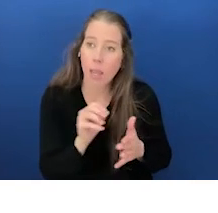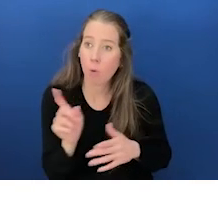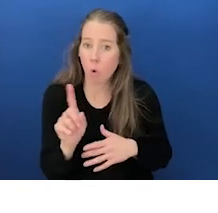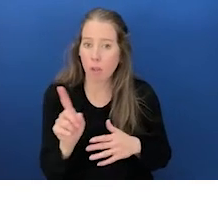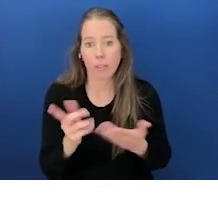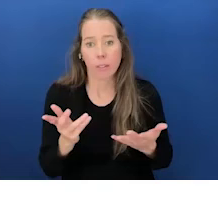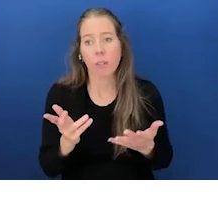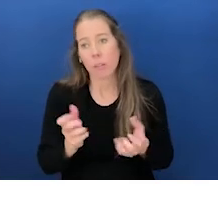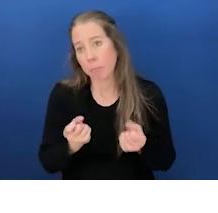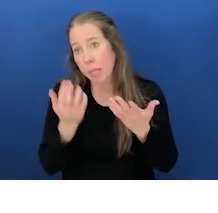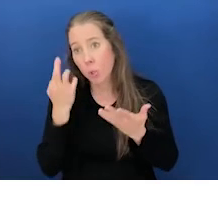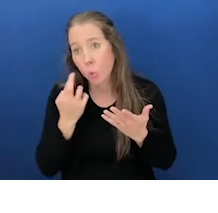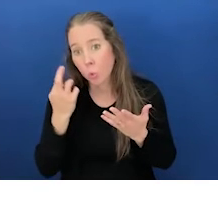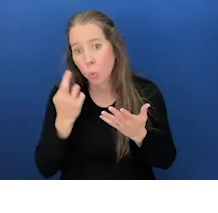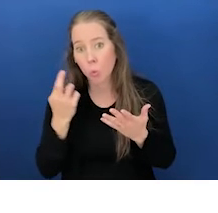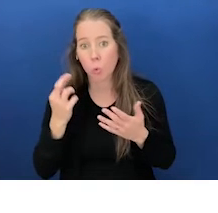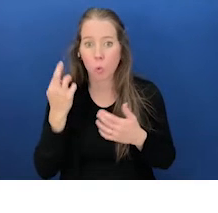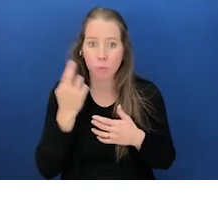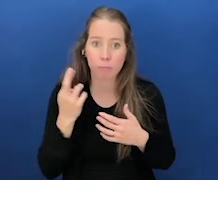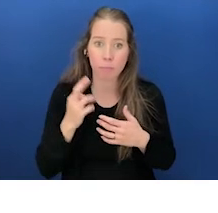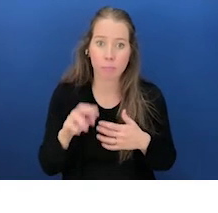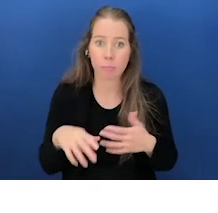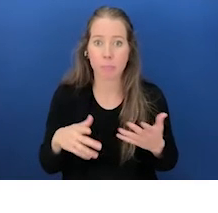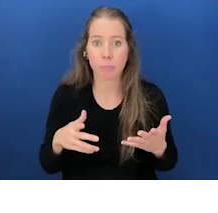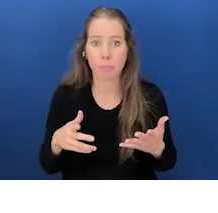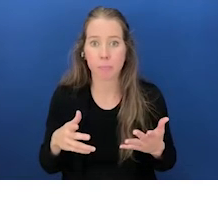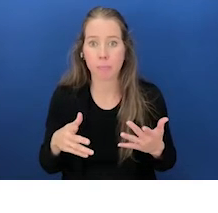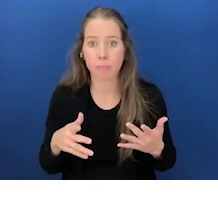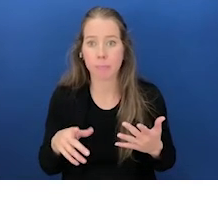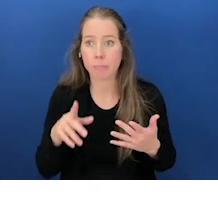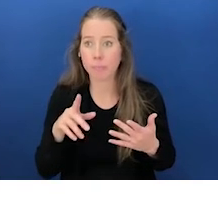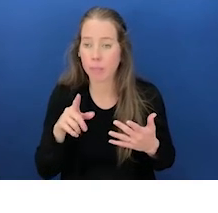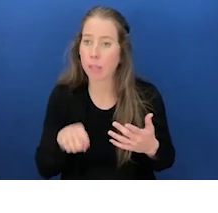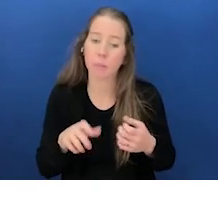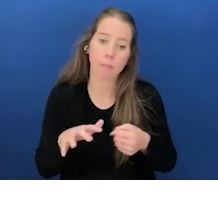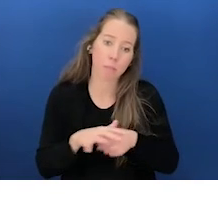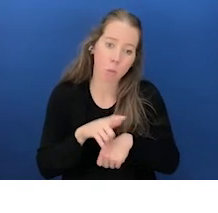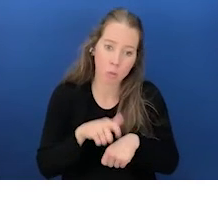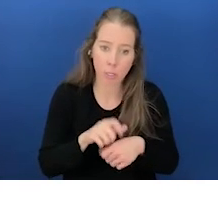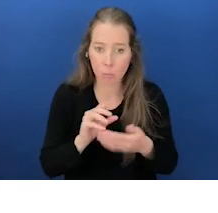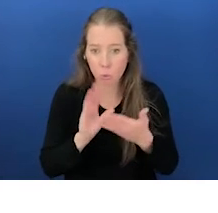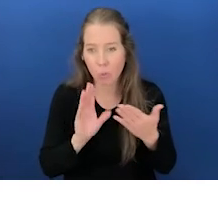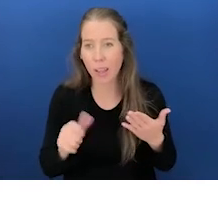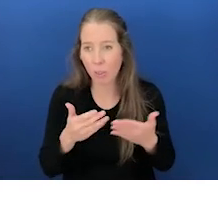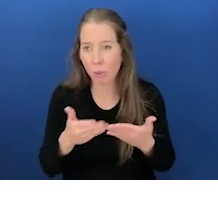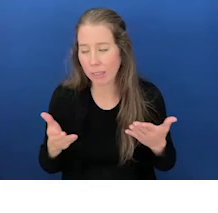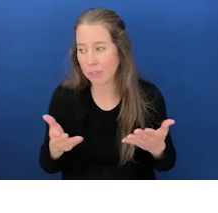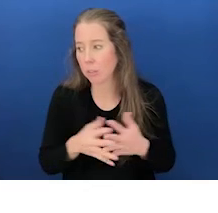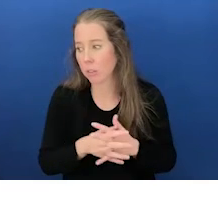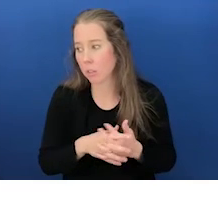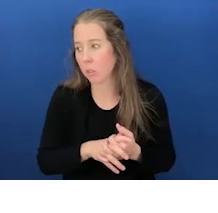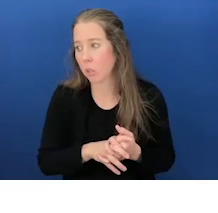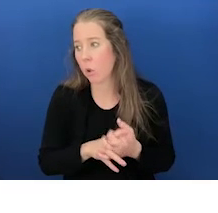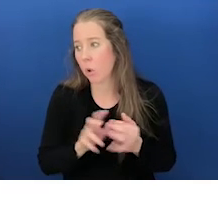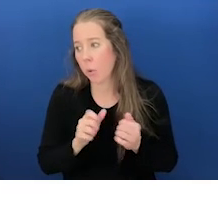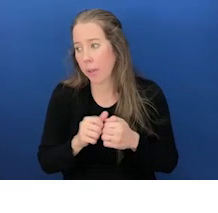of policies of, like they have to be a full-time student and other things that they have to do. So obviously with general